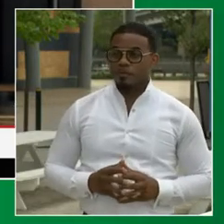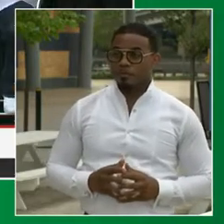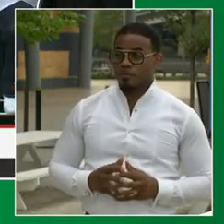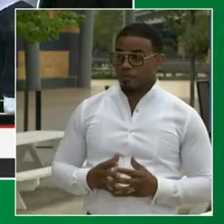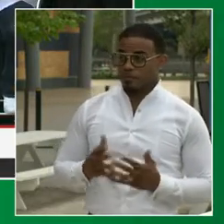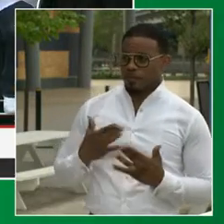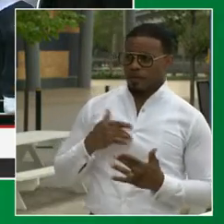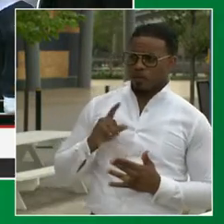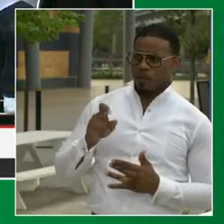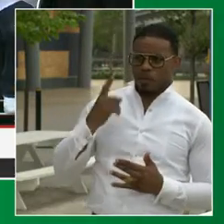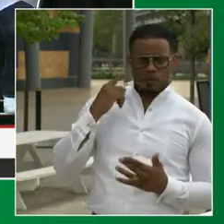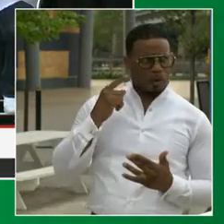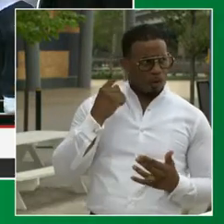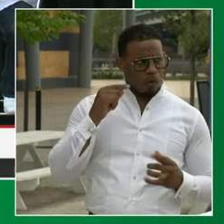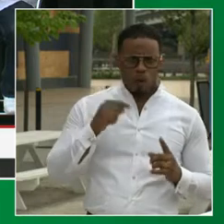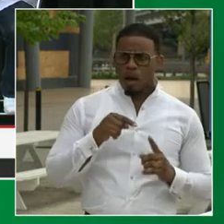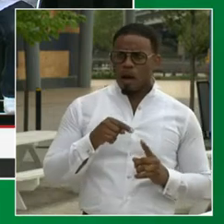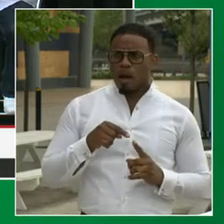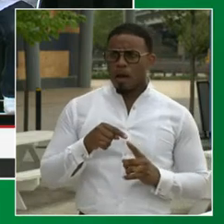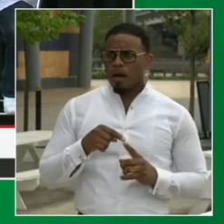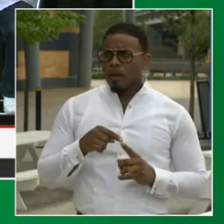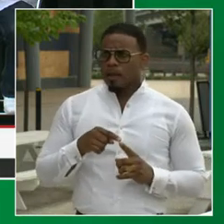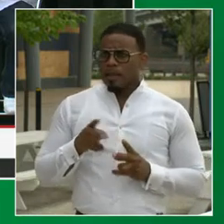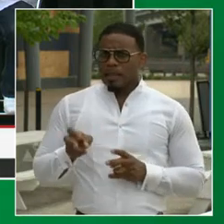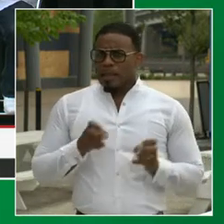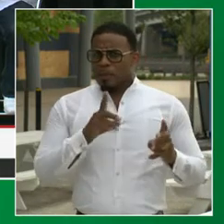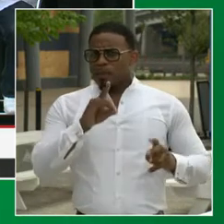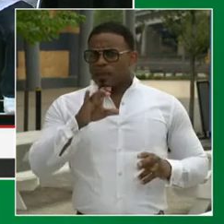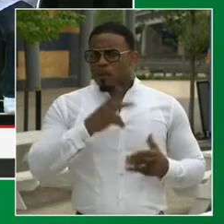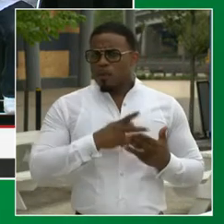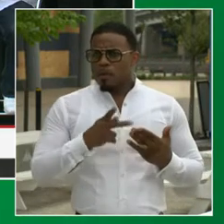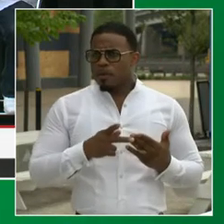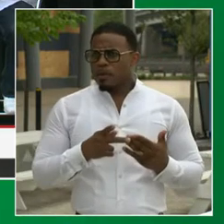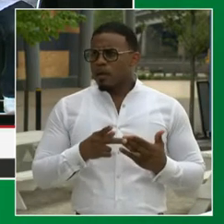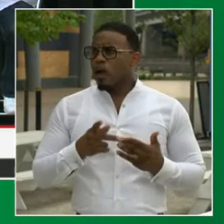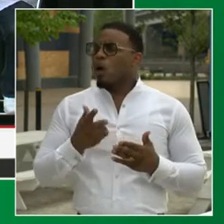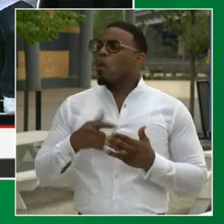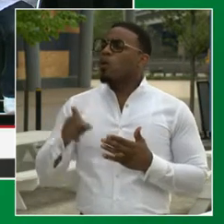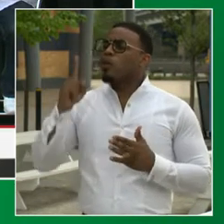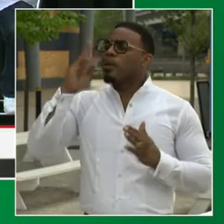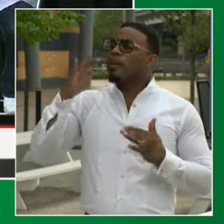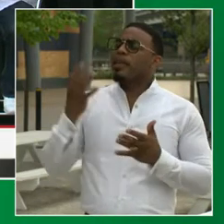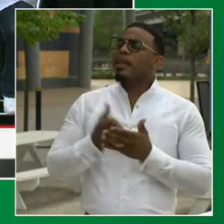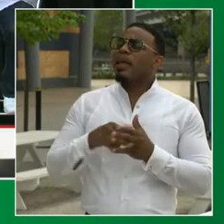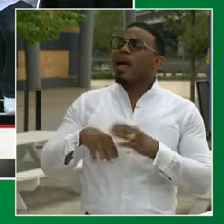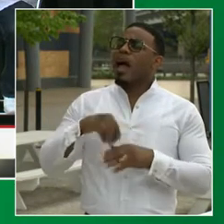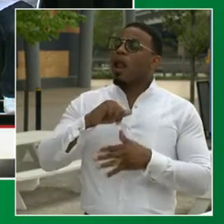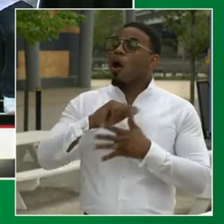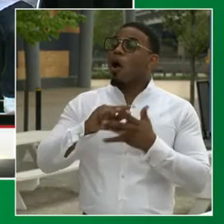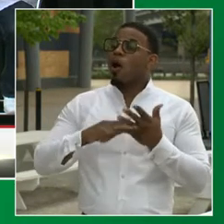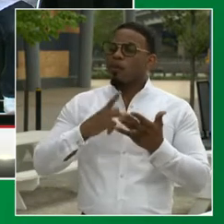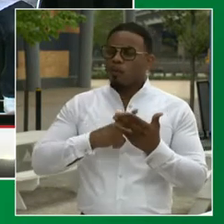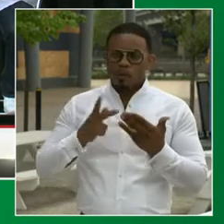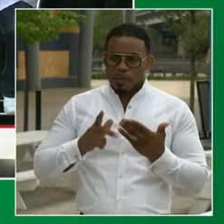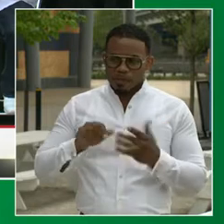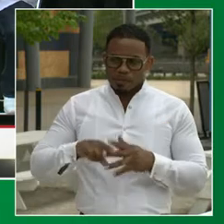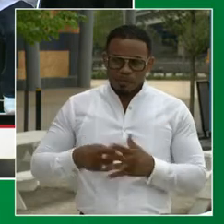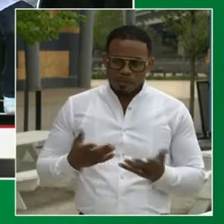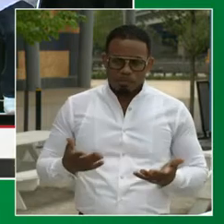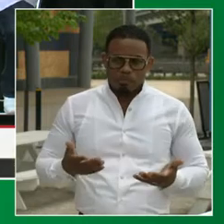Ricardo, I have a question for you. So in terms to the Export DC program, what do you expect to get out of all this program, this